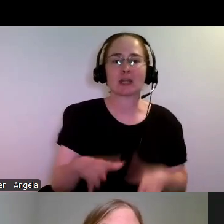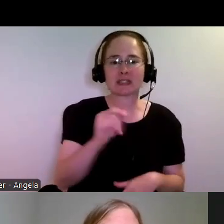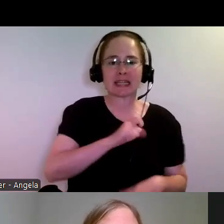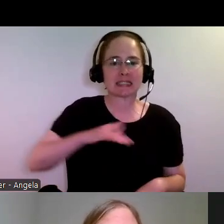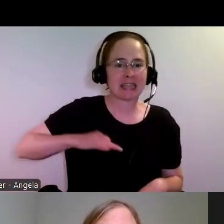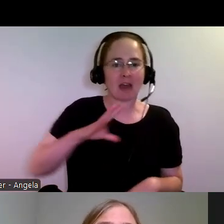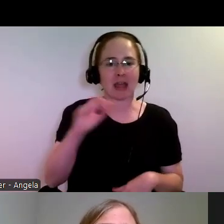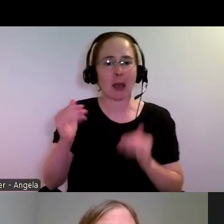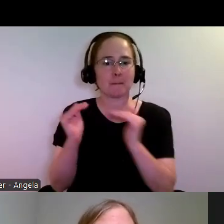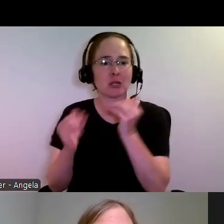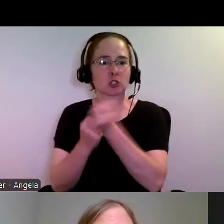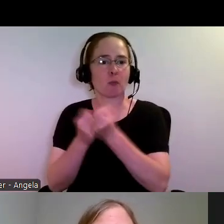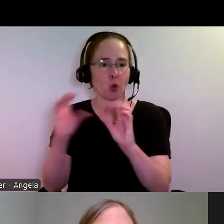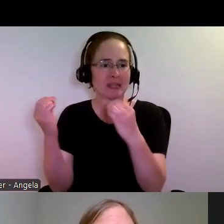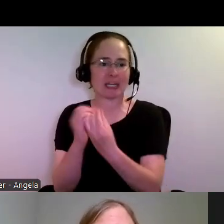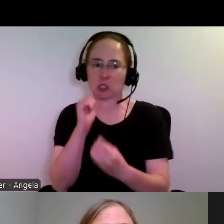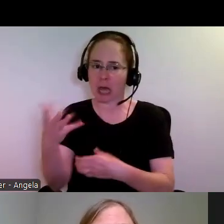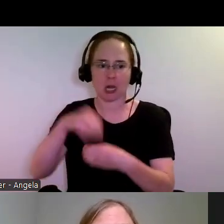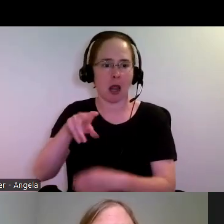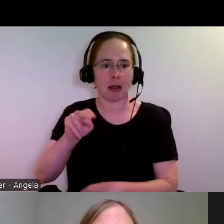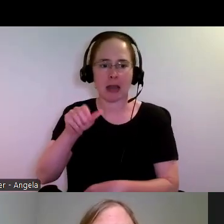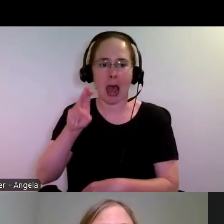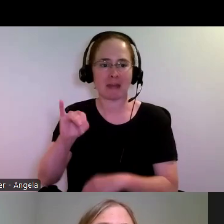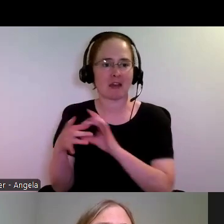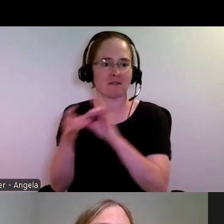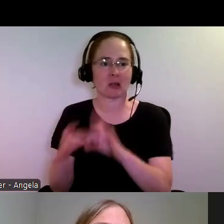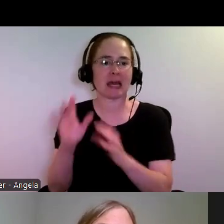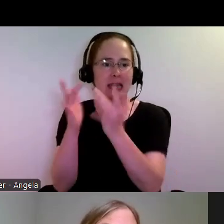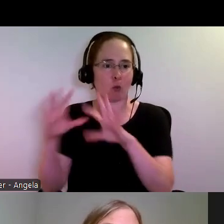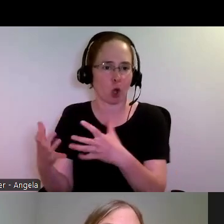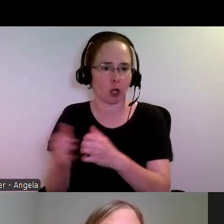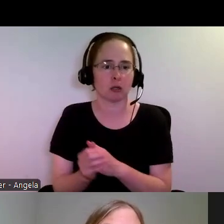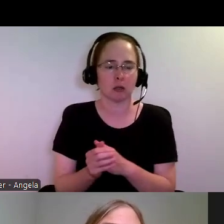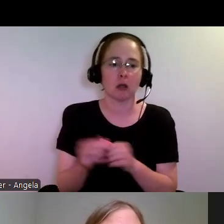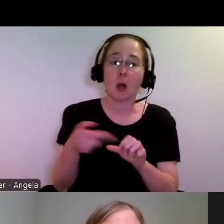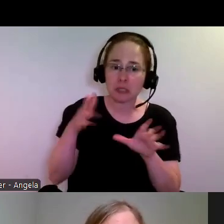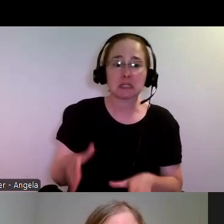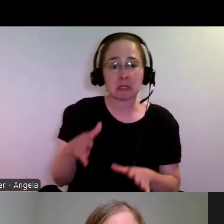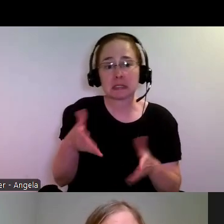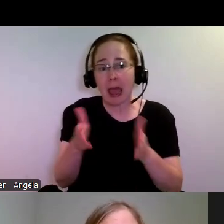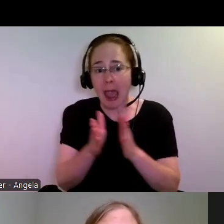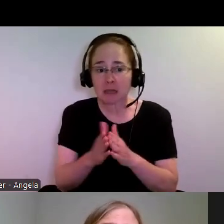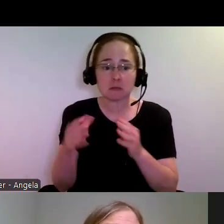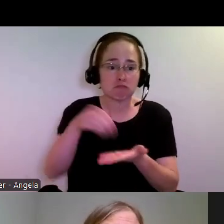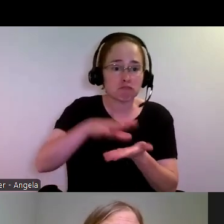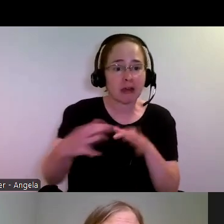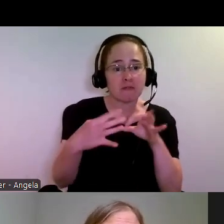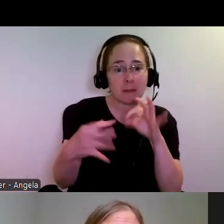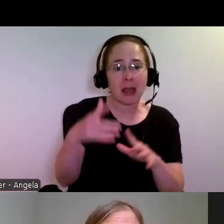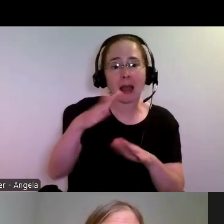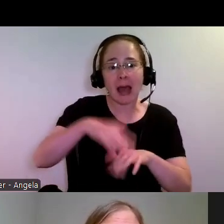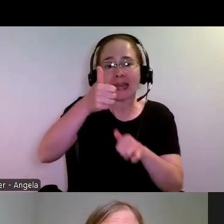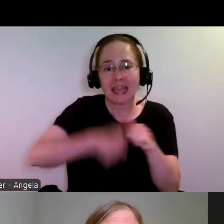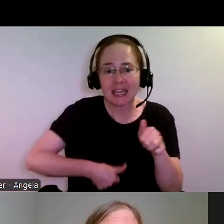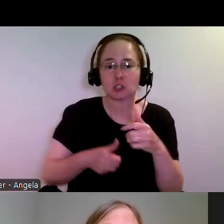as to peer support organizations that were not part of the NAMI affiliate network. Participants were asked to share their feedback on each of the standards, asked for suggestions